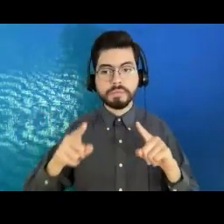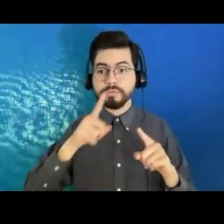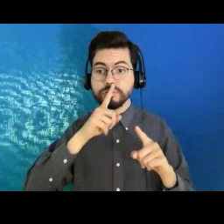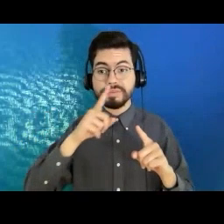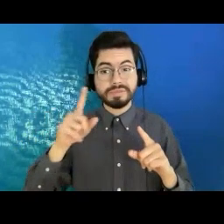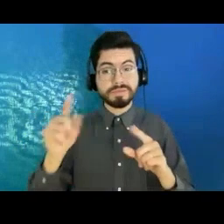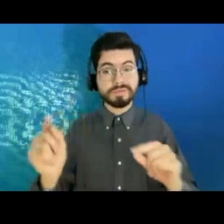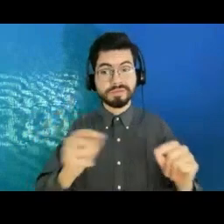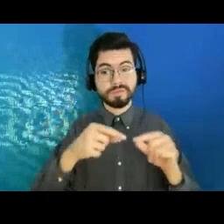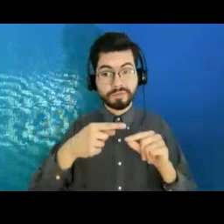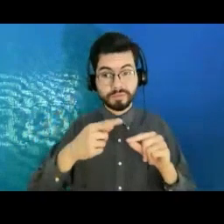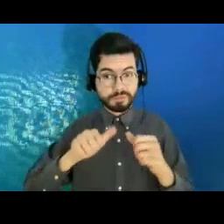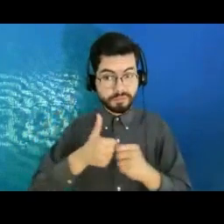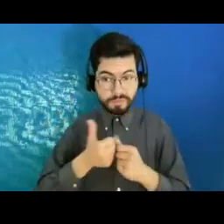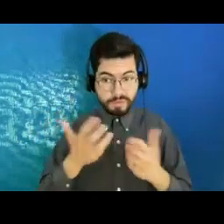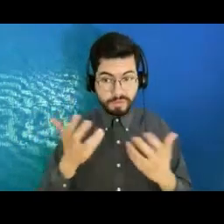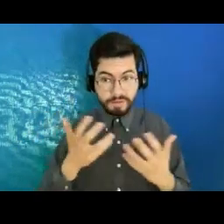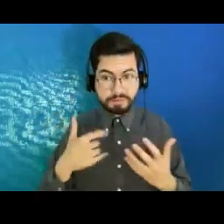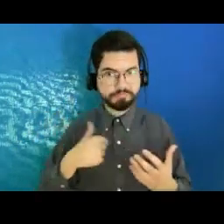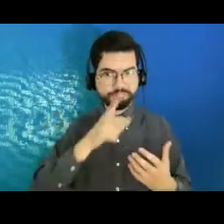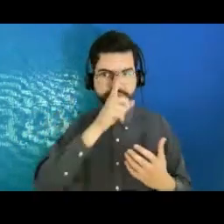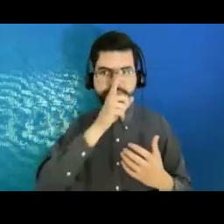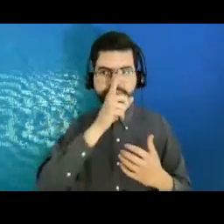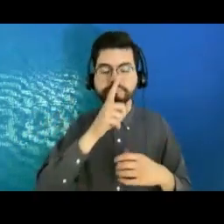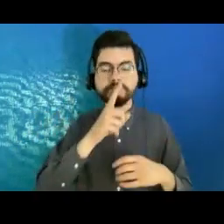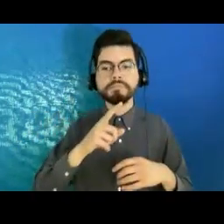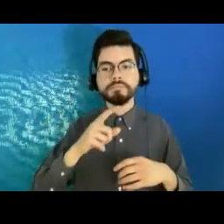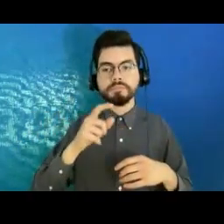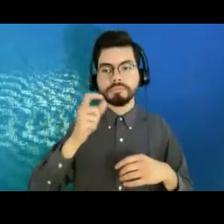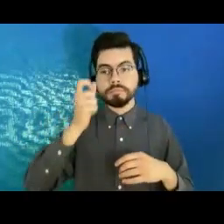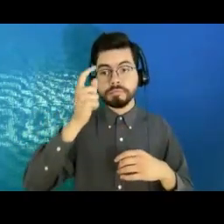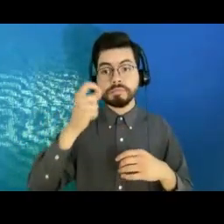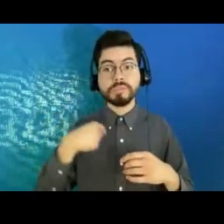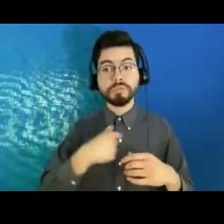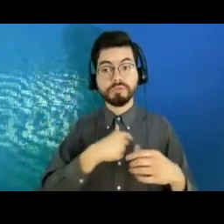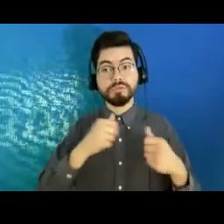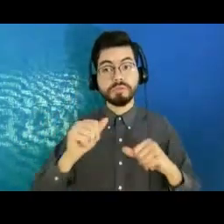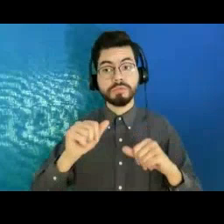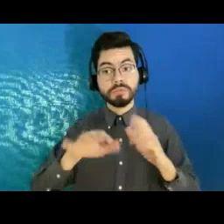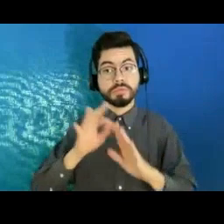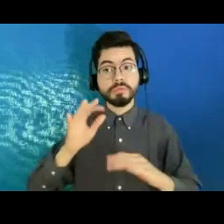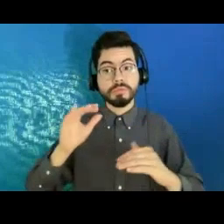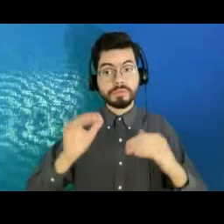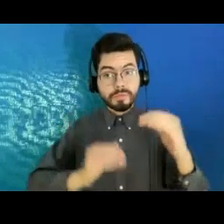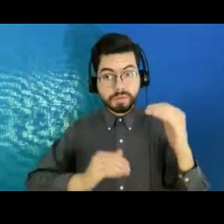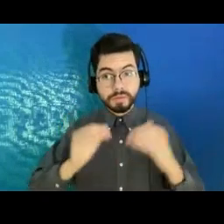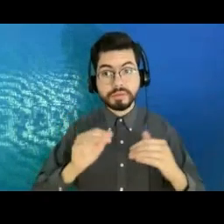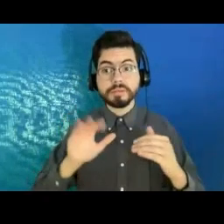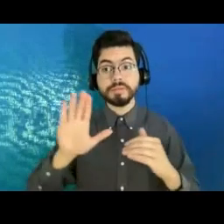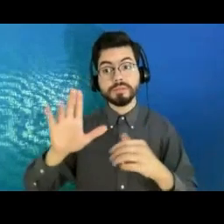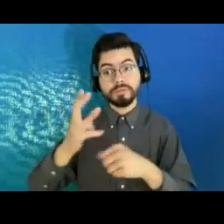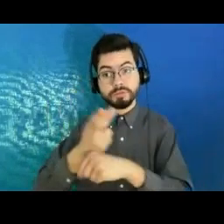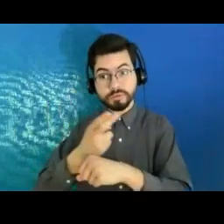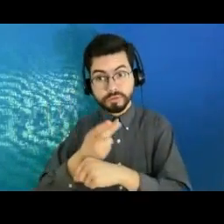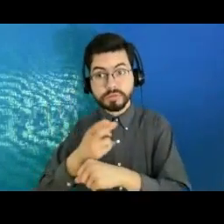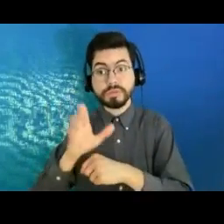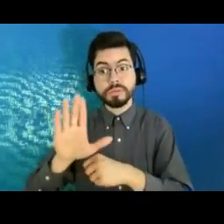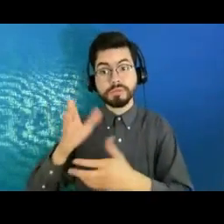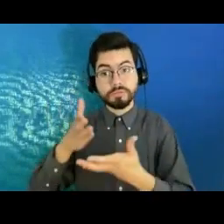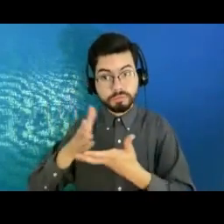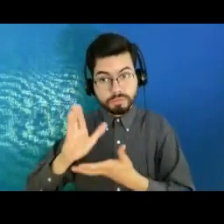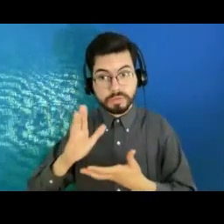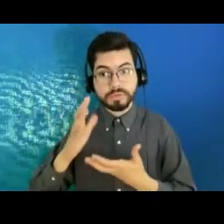And we are really trying to find a balance between their use and their constituents and their rights